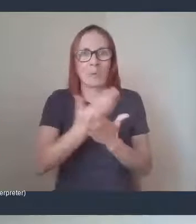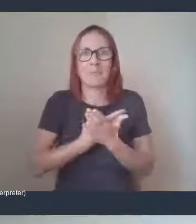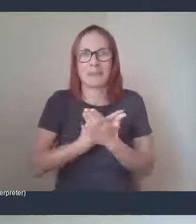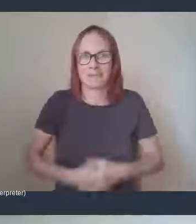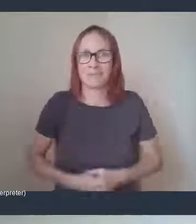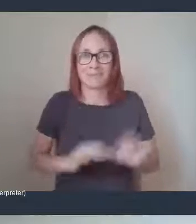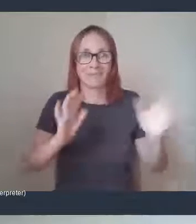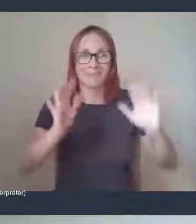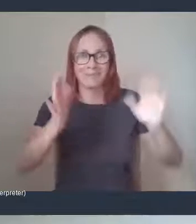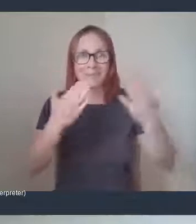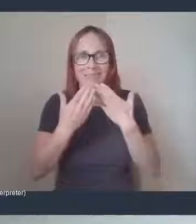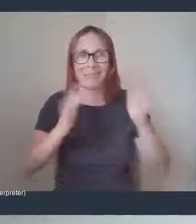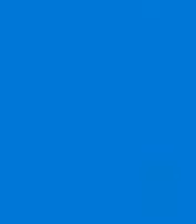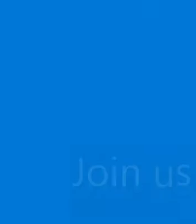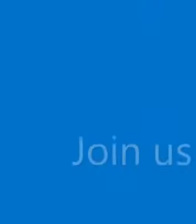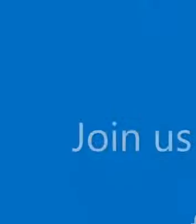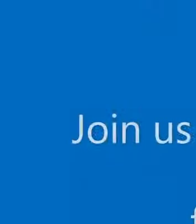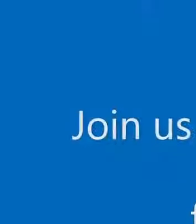thanks very much. Bye-bye. Bye.